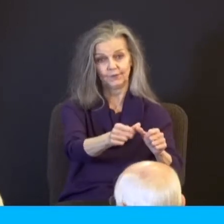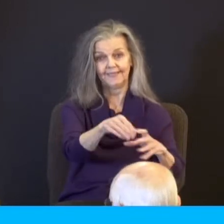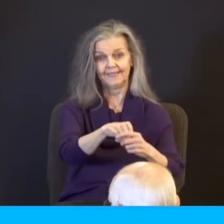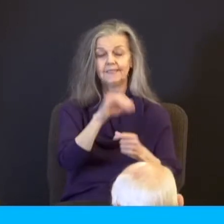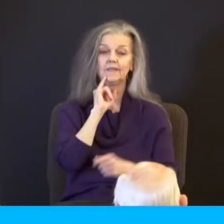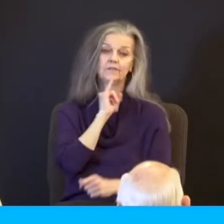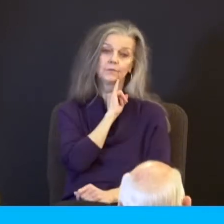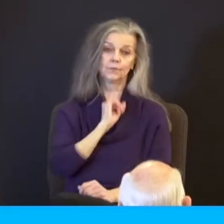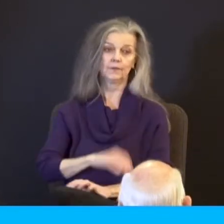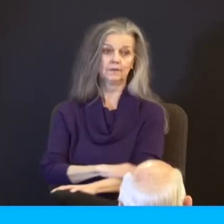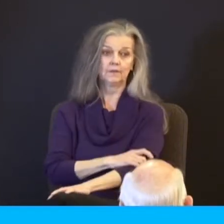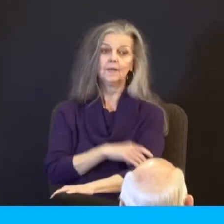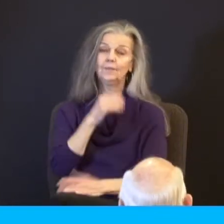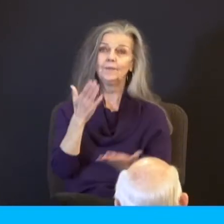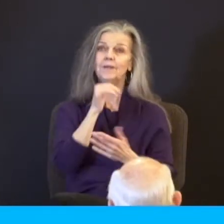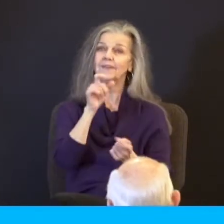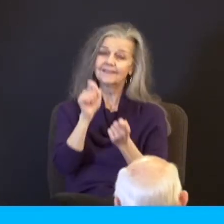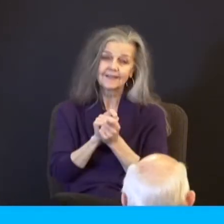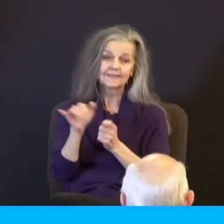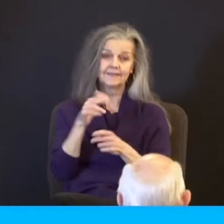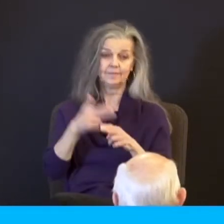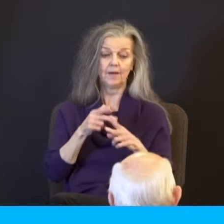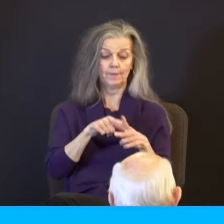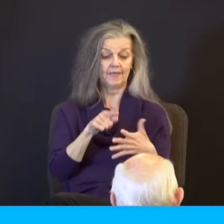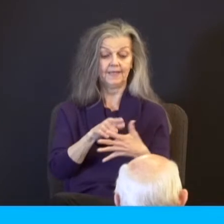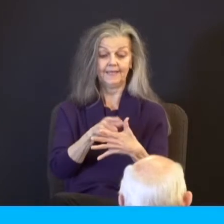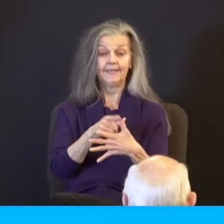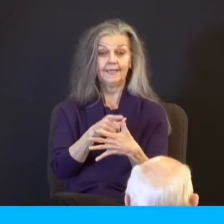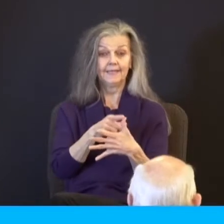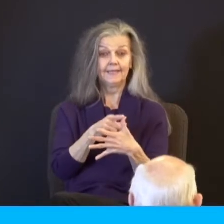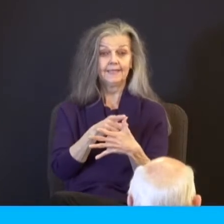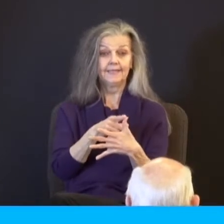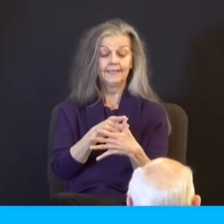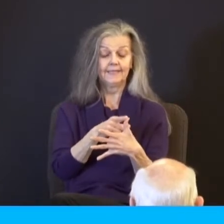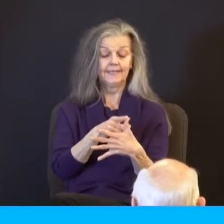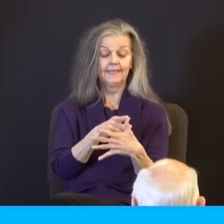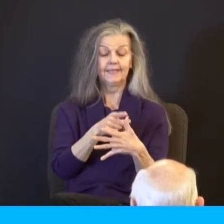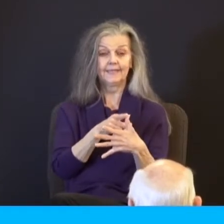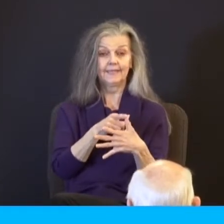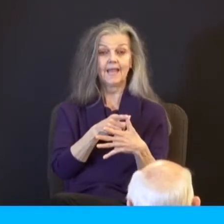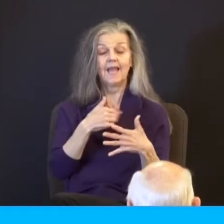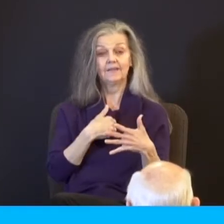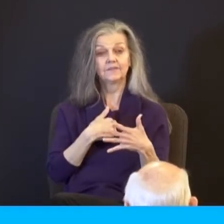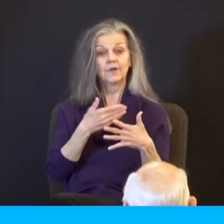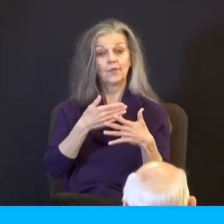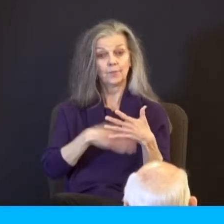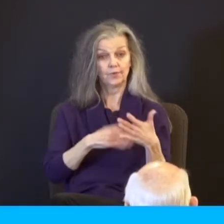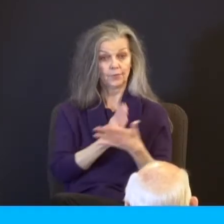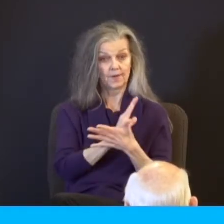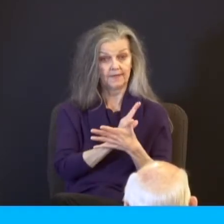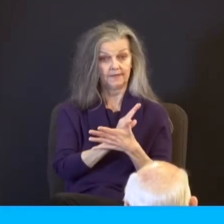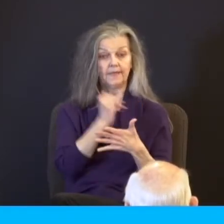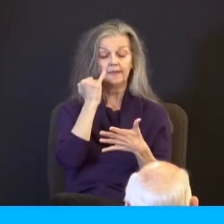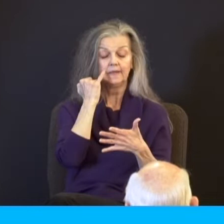not necessarily to have the exact same name, but he now inherits in the line of his deceased father. Should that child who died or